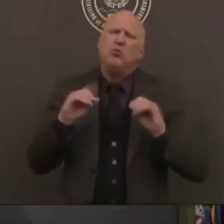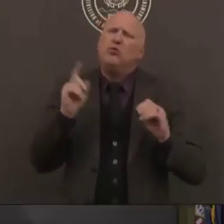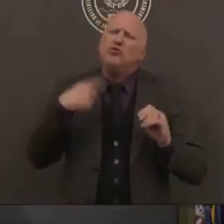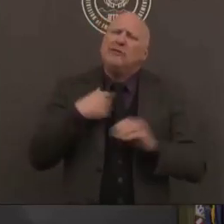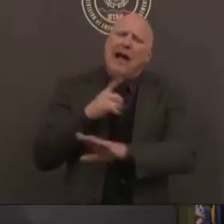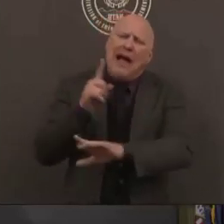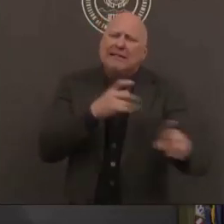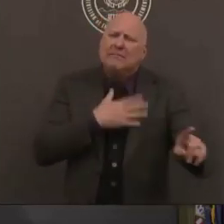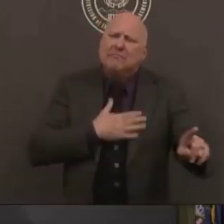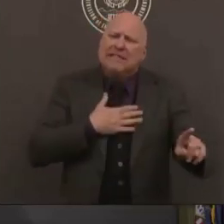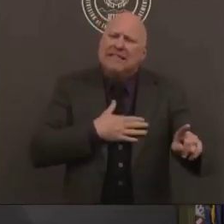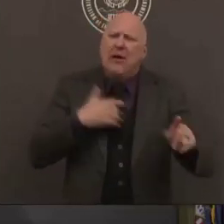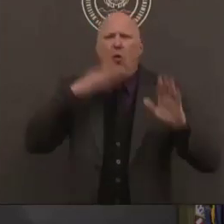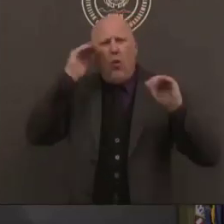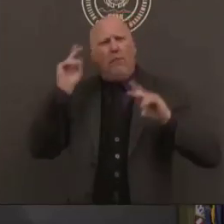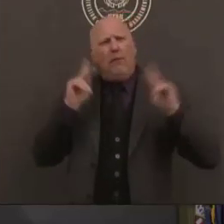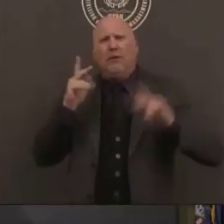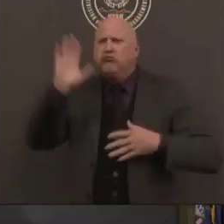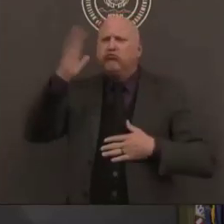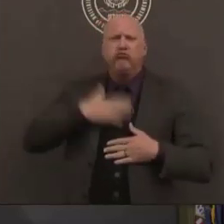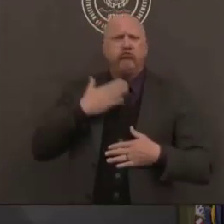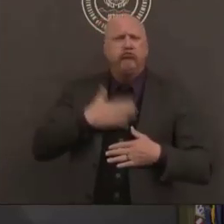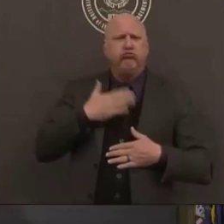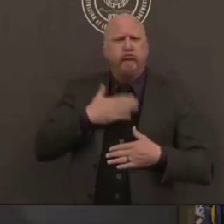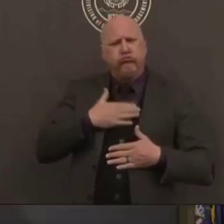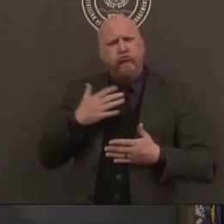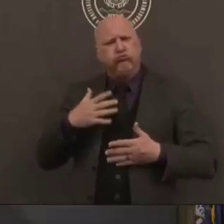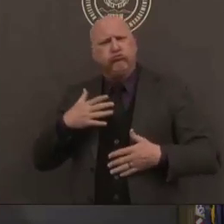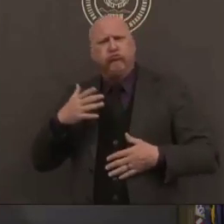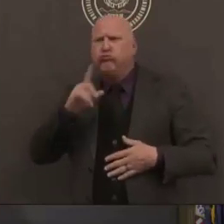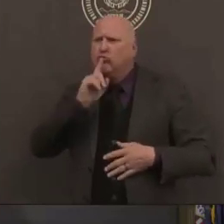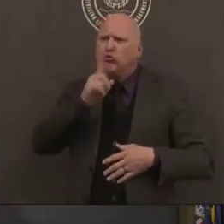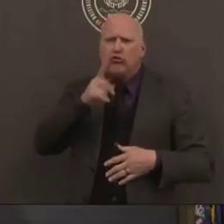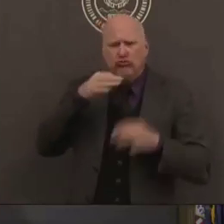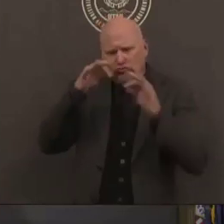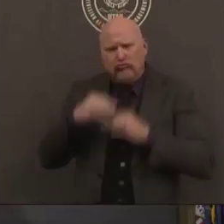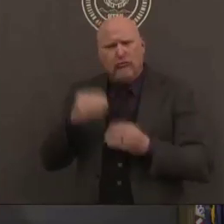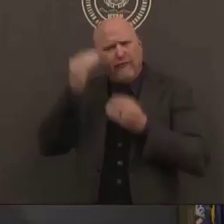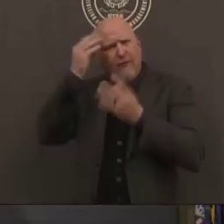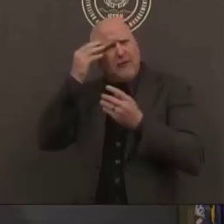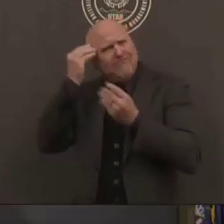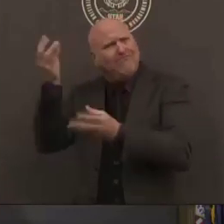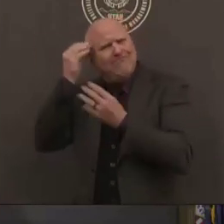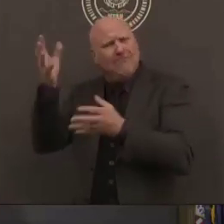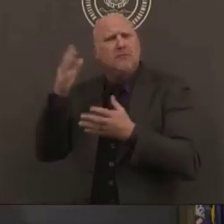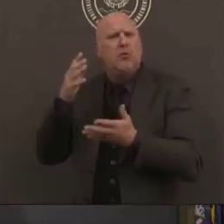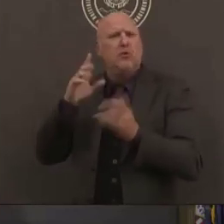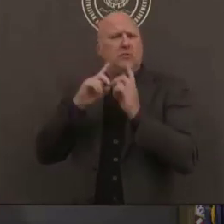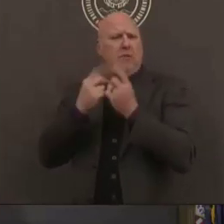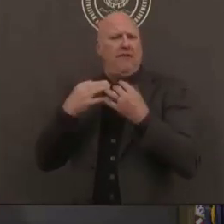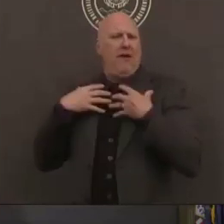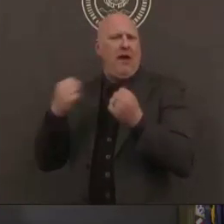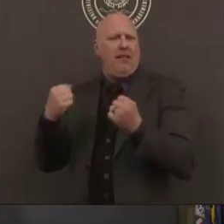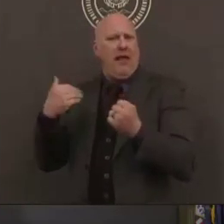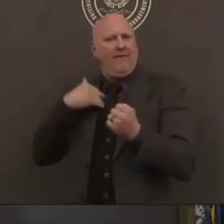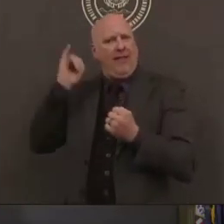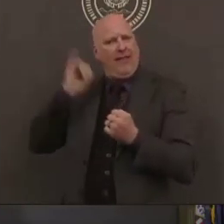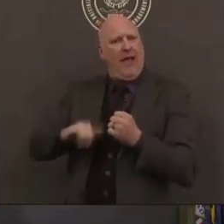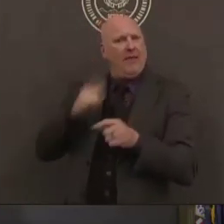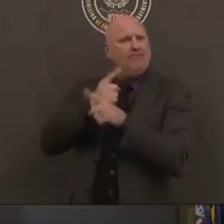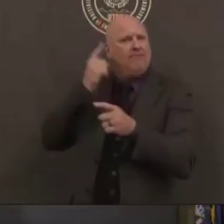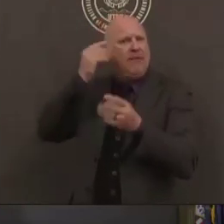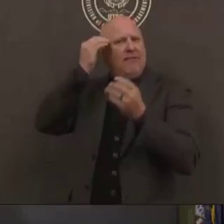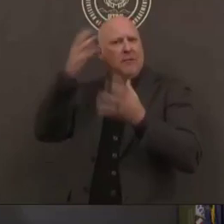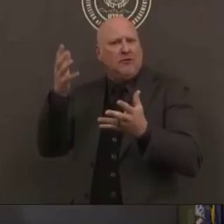good public health citizens and help make sure that public health officials are aware of anyone who might have coronavirus or have been